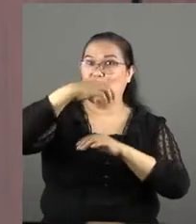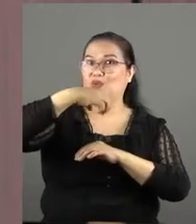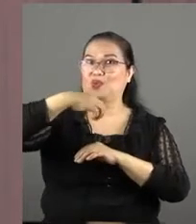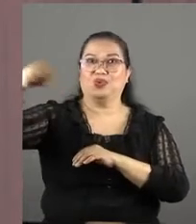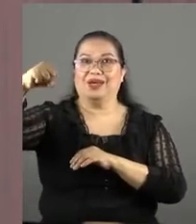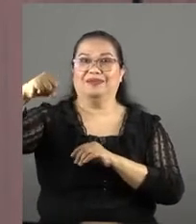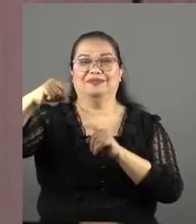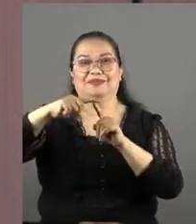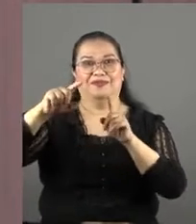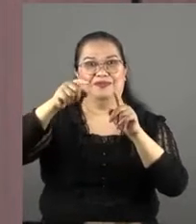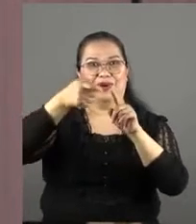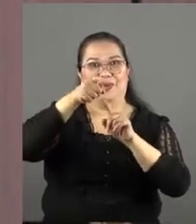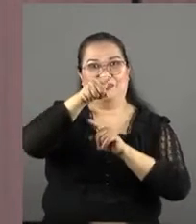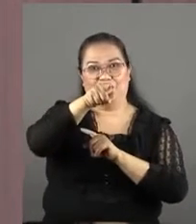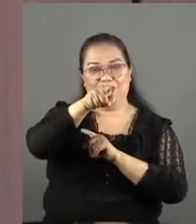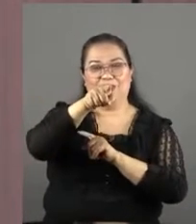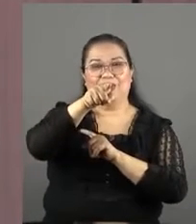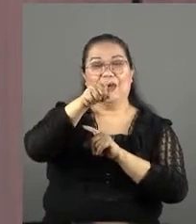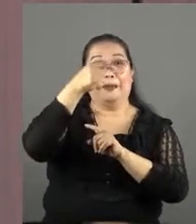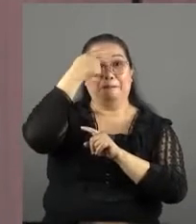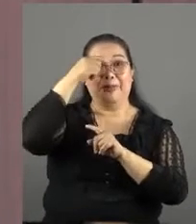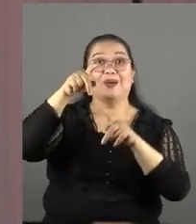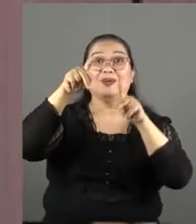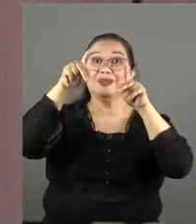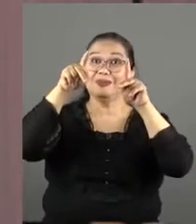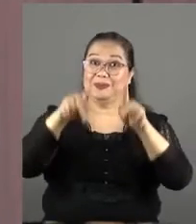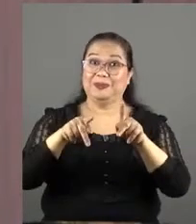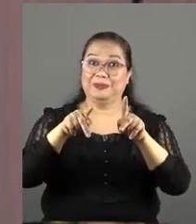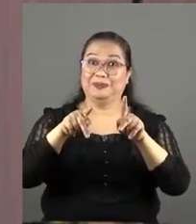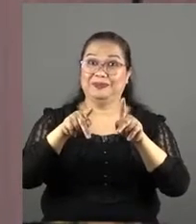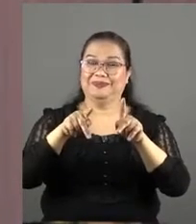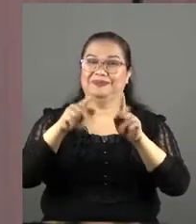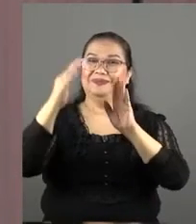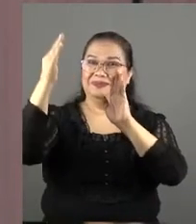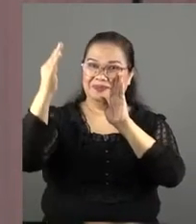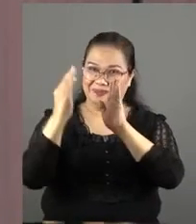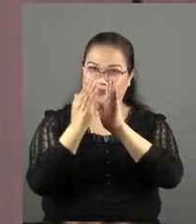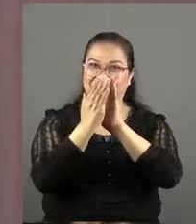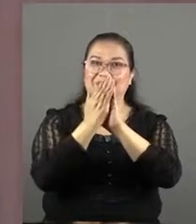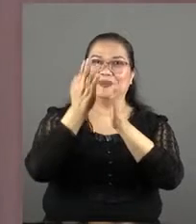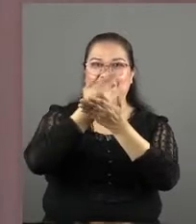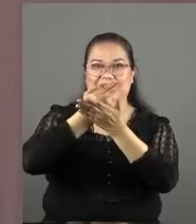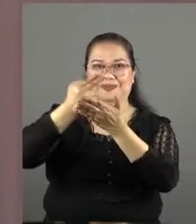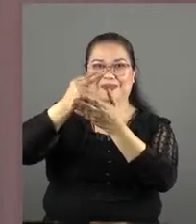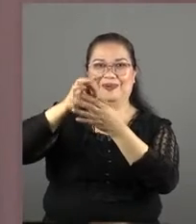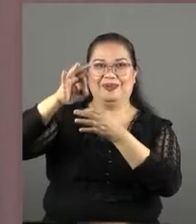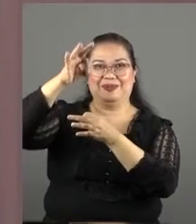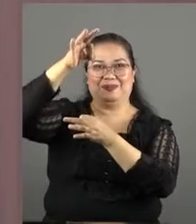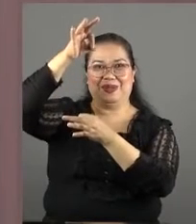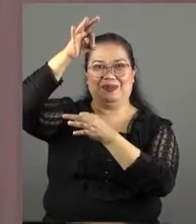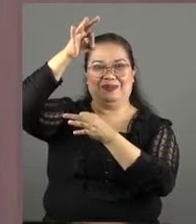from you. Why? It's a person. It's the presence of the Holy Spirit.